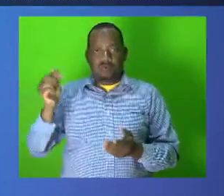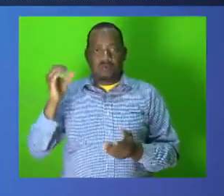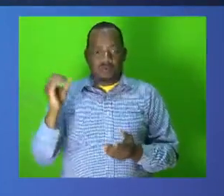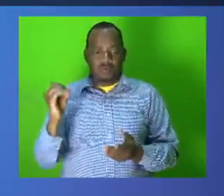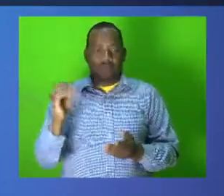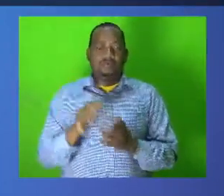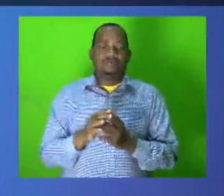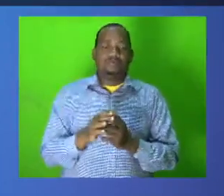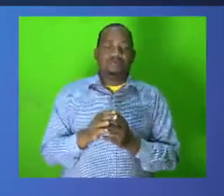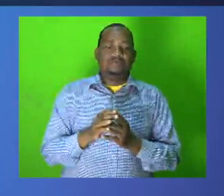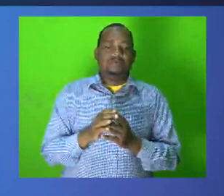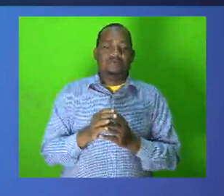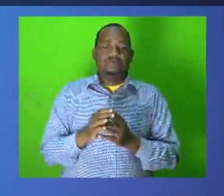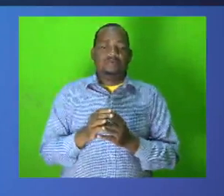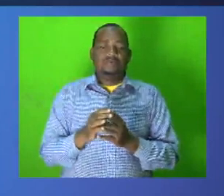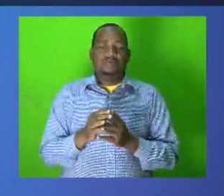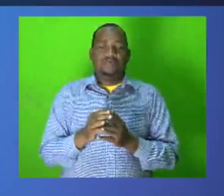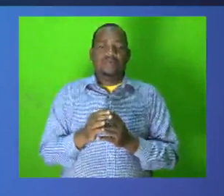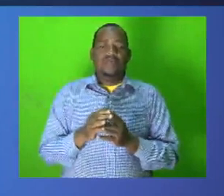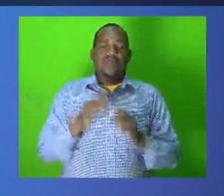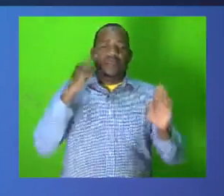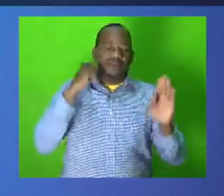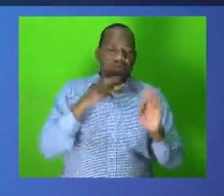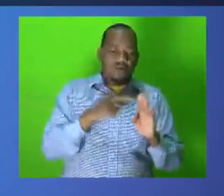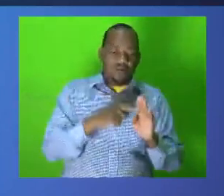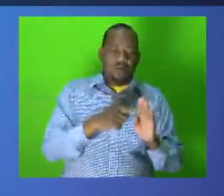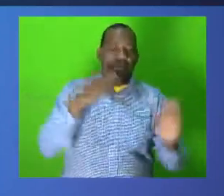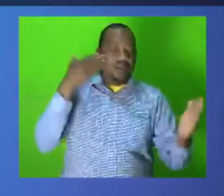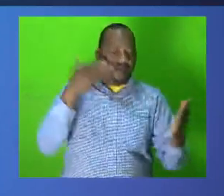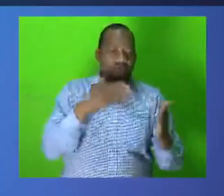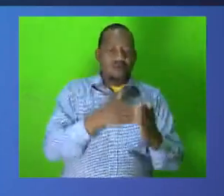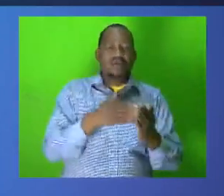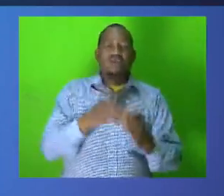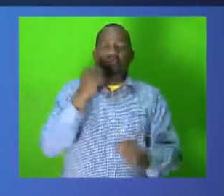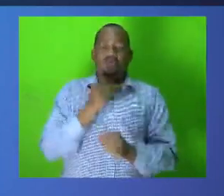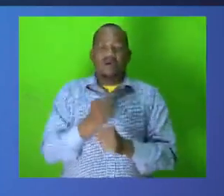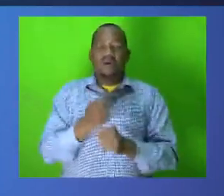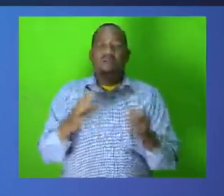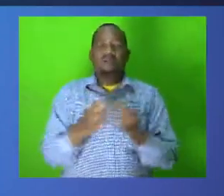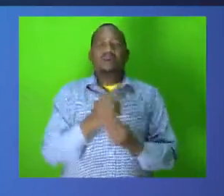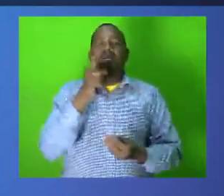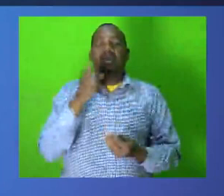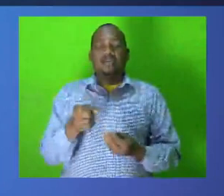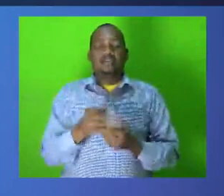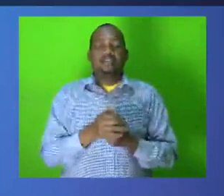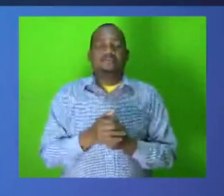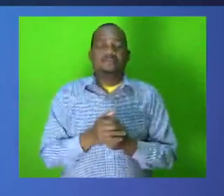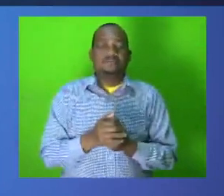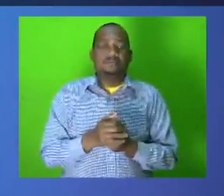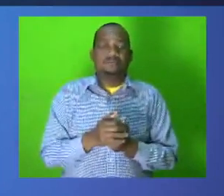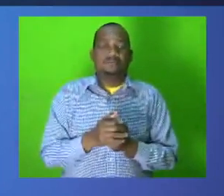specific result. Another objective of research is to discover answer to the different